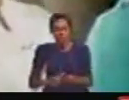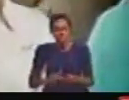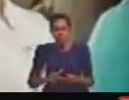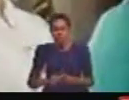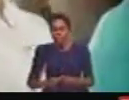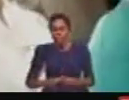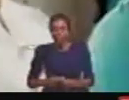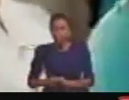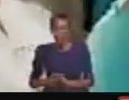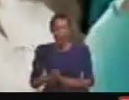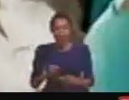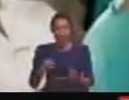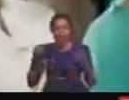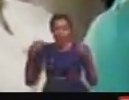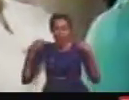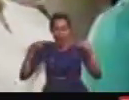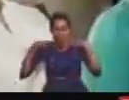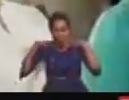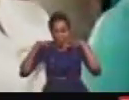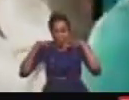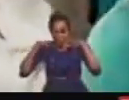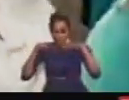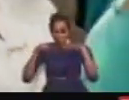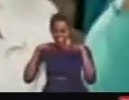Break every